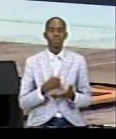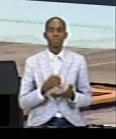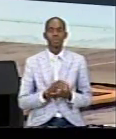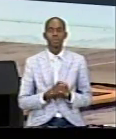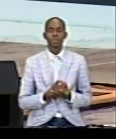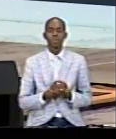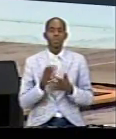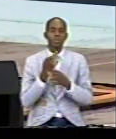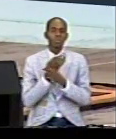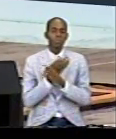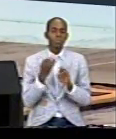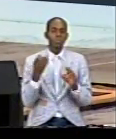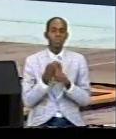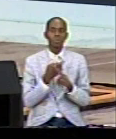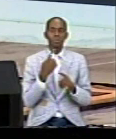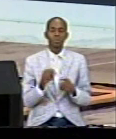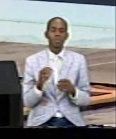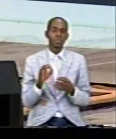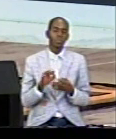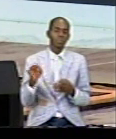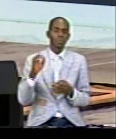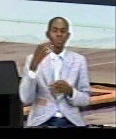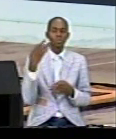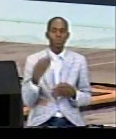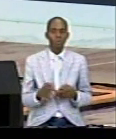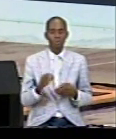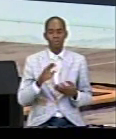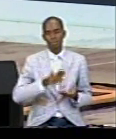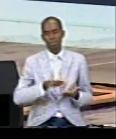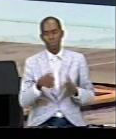from the spirit of premature deaths.